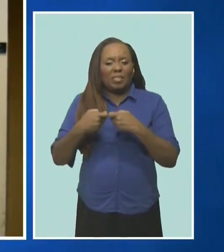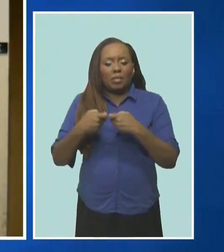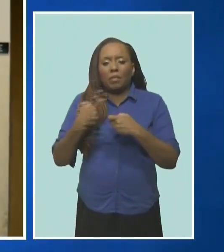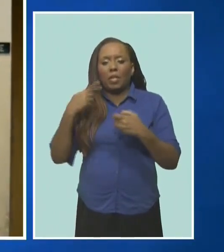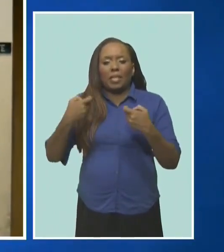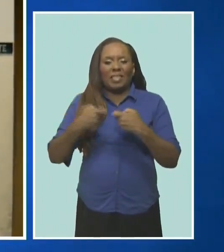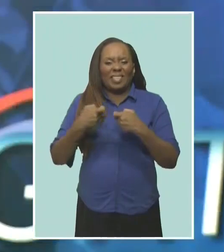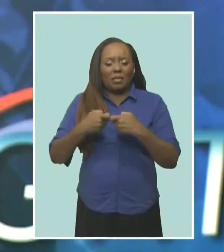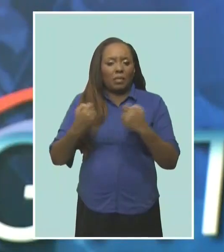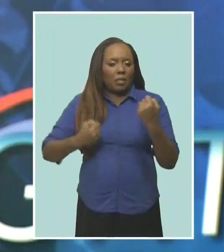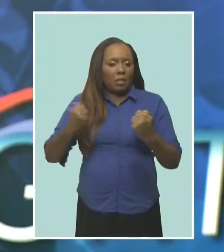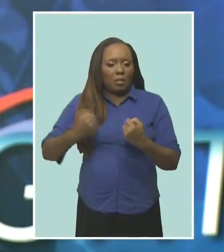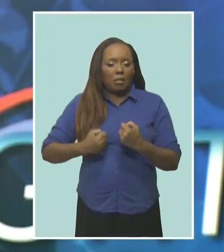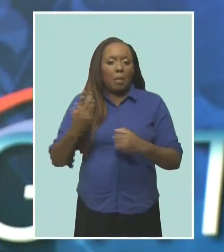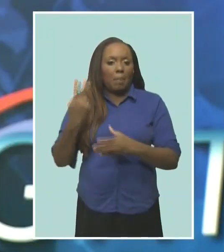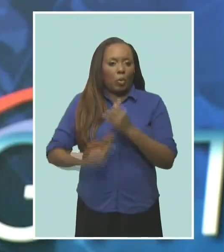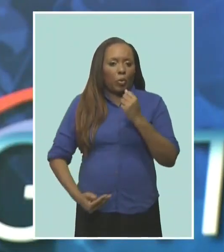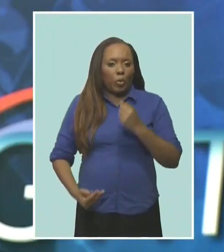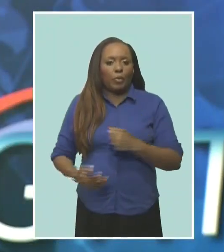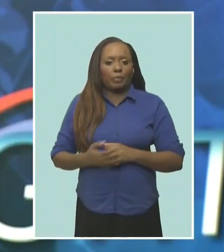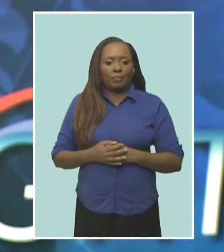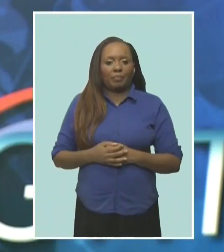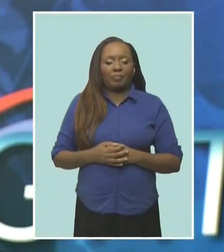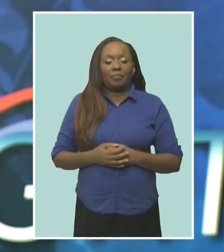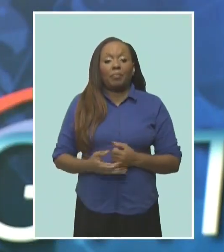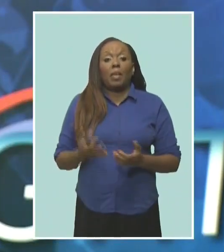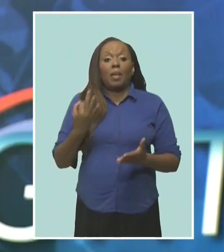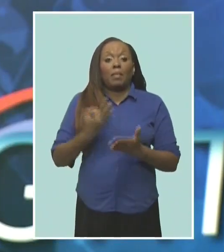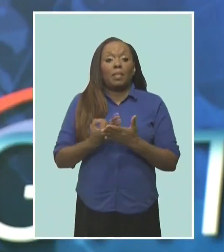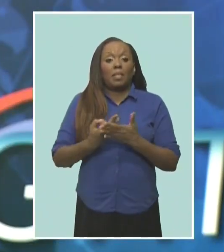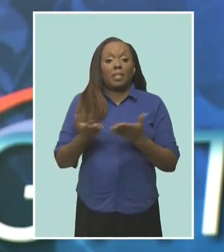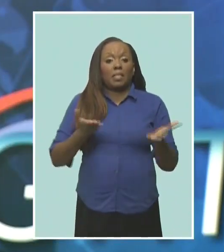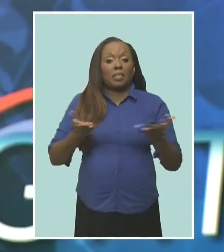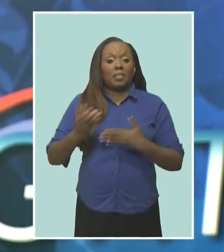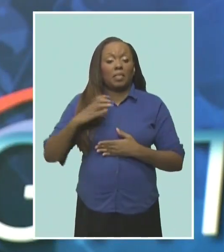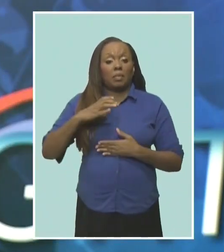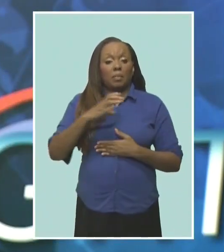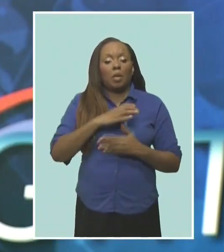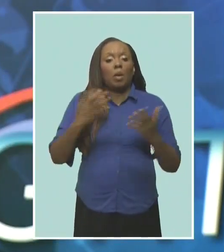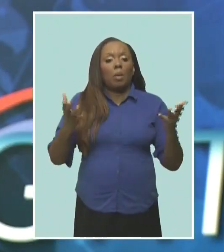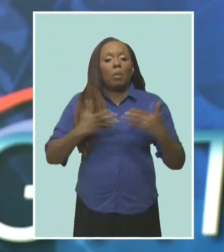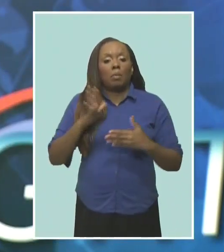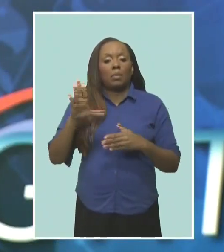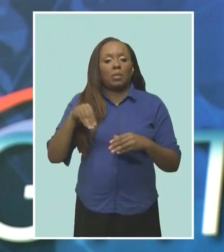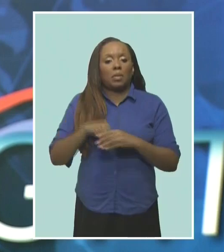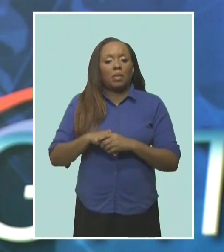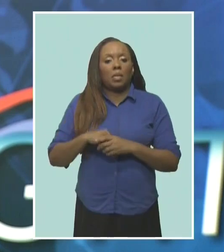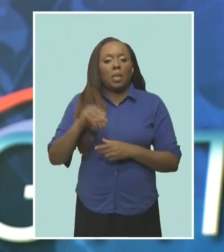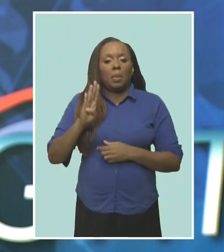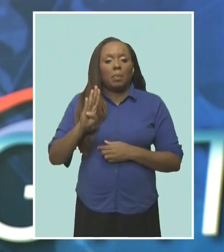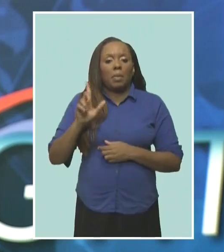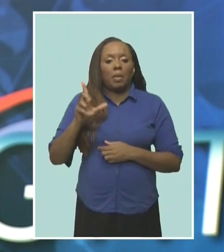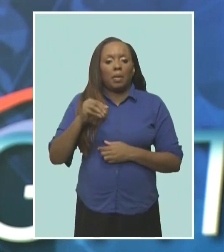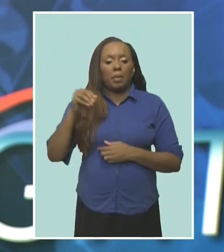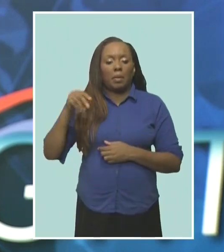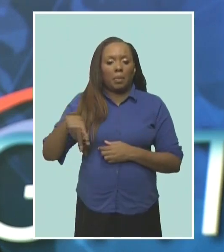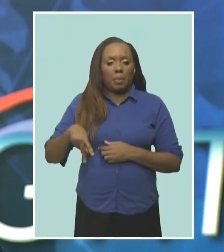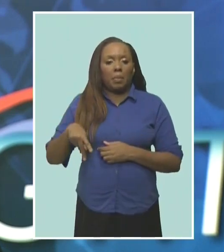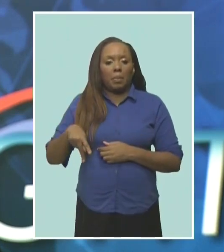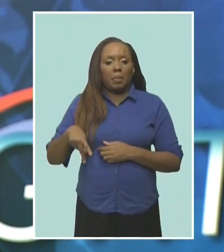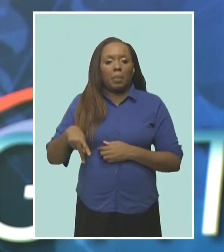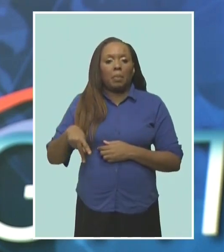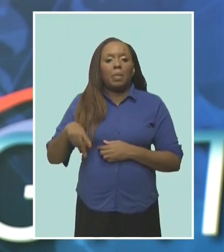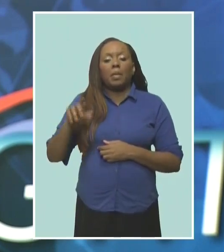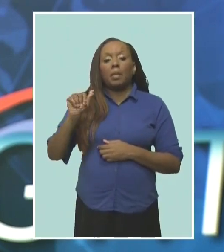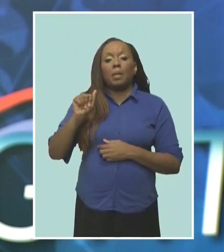vehicle. The Financial Services Commission wants to participate in the Barbados Light and Power rate case appeal in the High